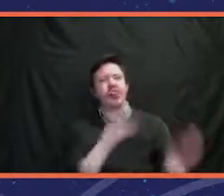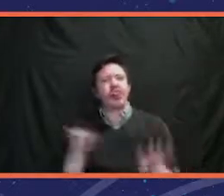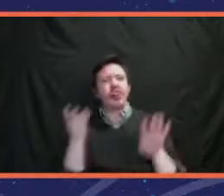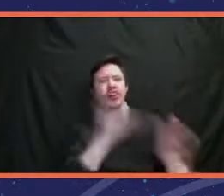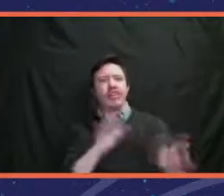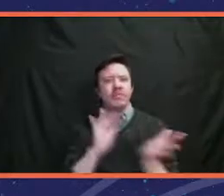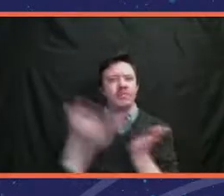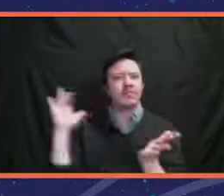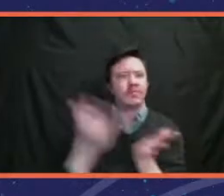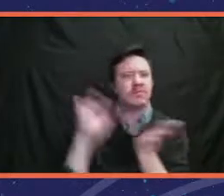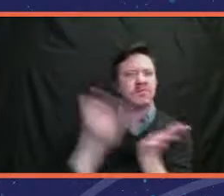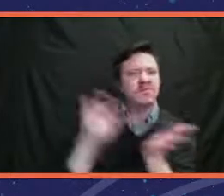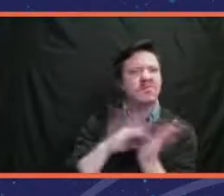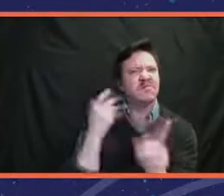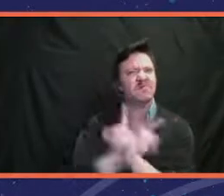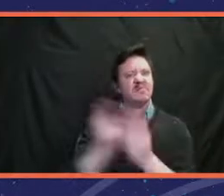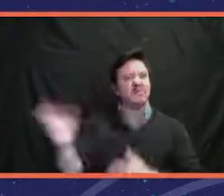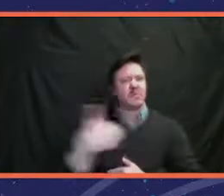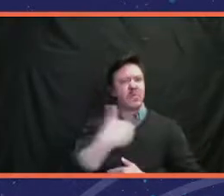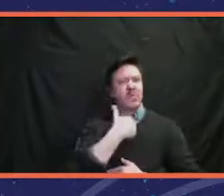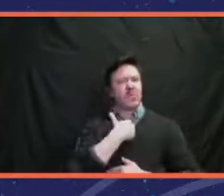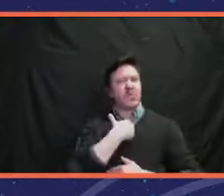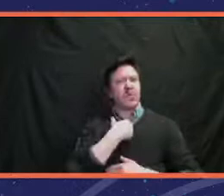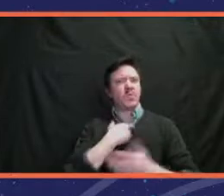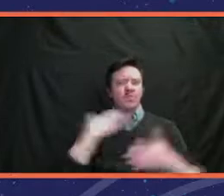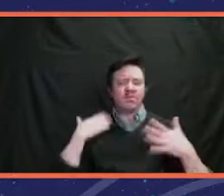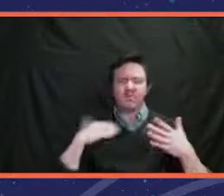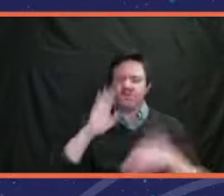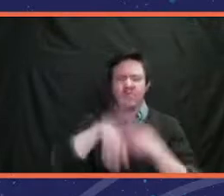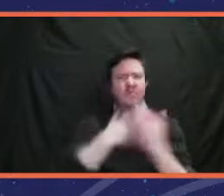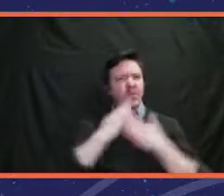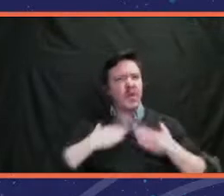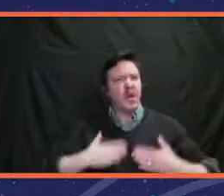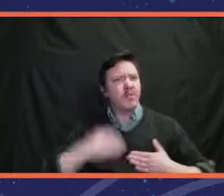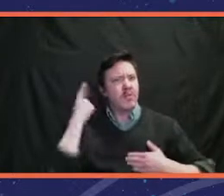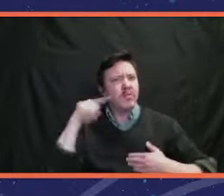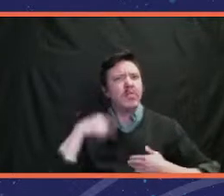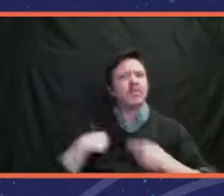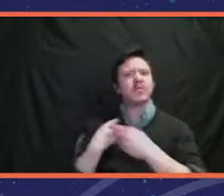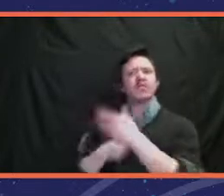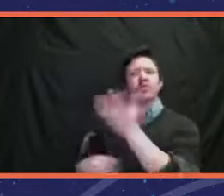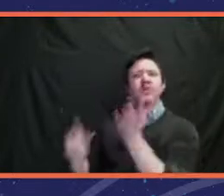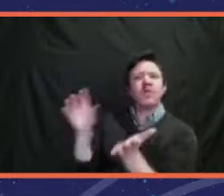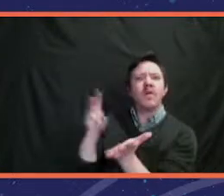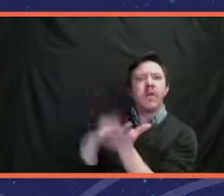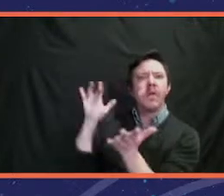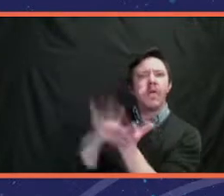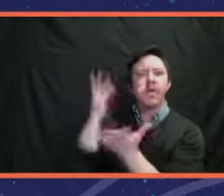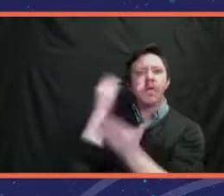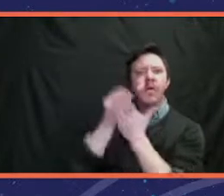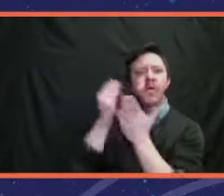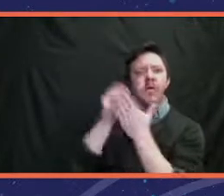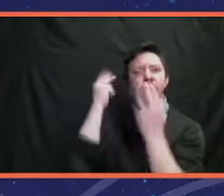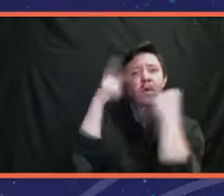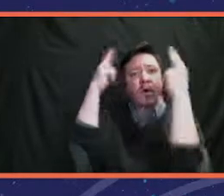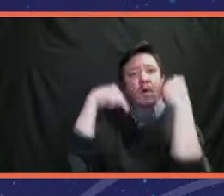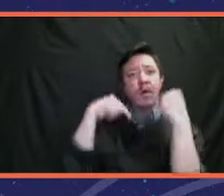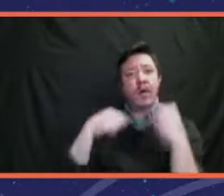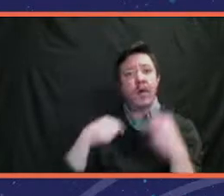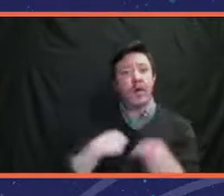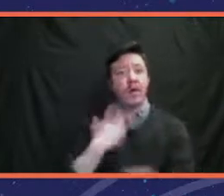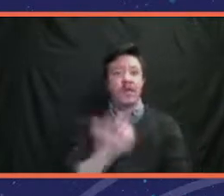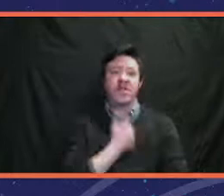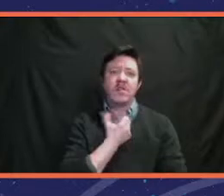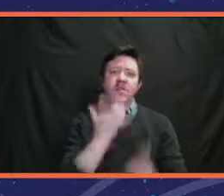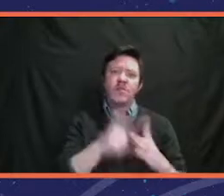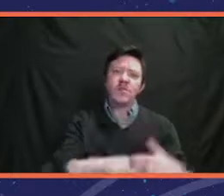our souls to the soles of our feet, all for the dollar that drenches of our blood. See, this poem started with rage and tears.